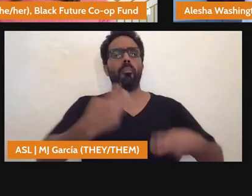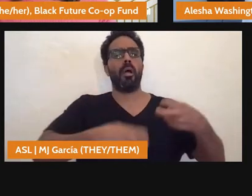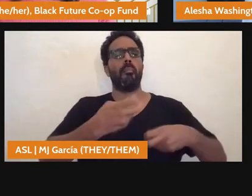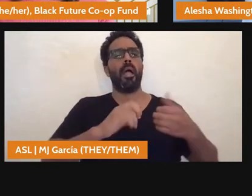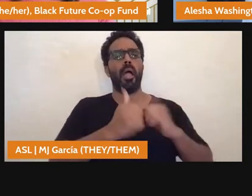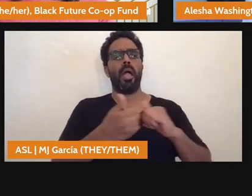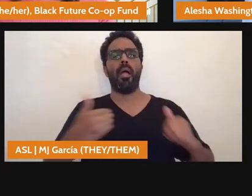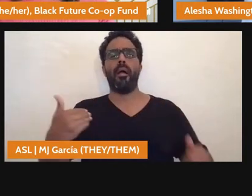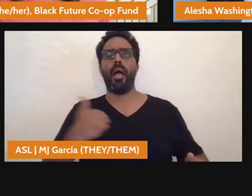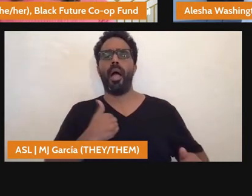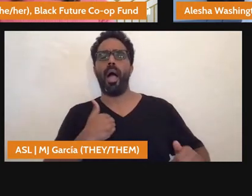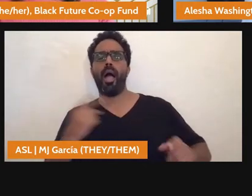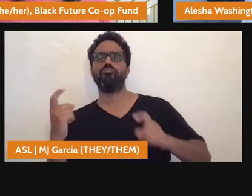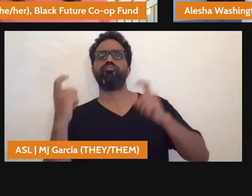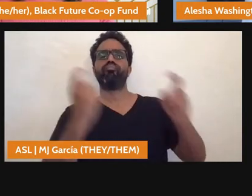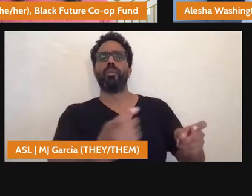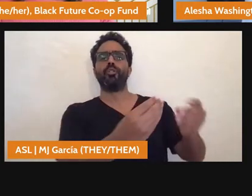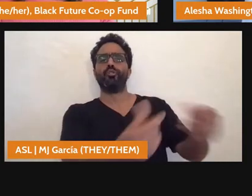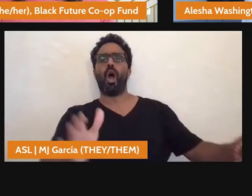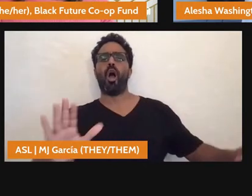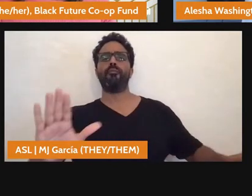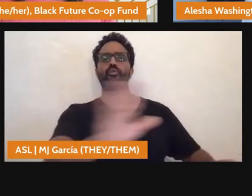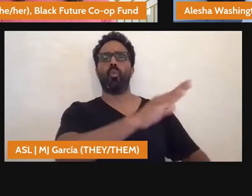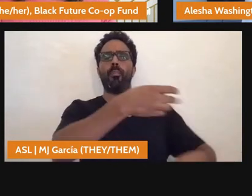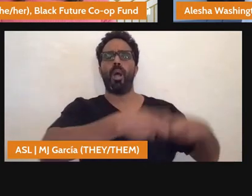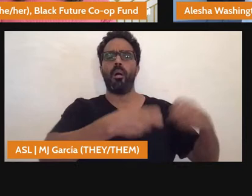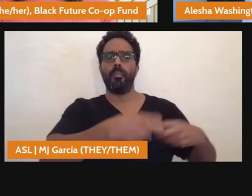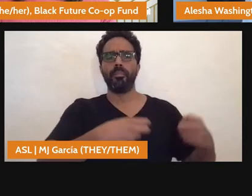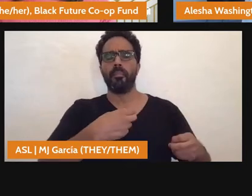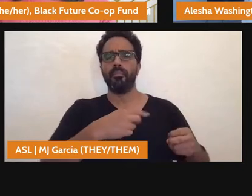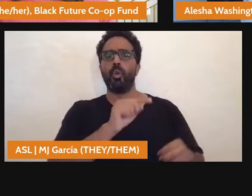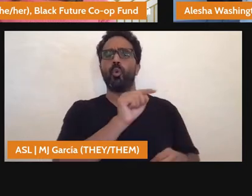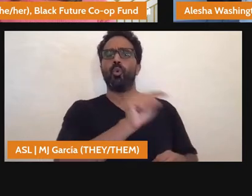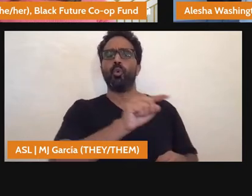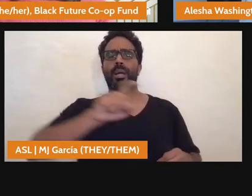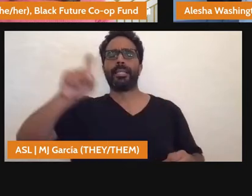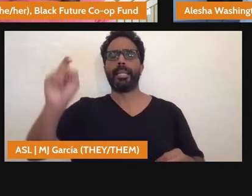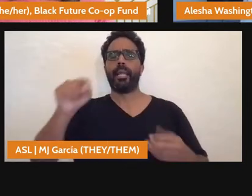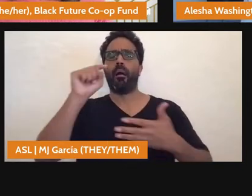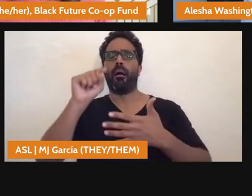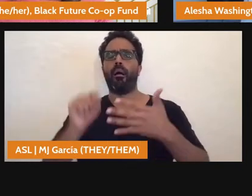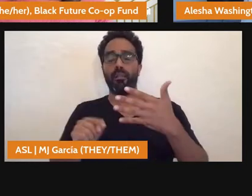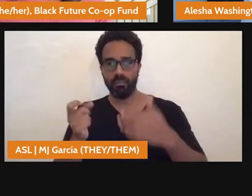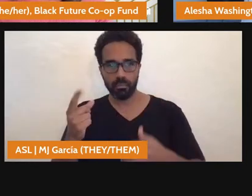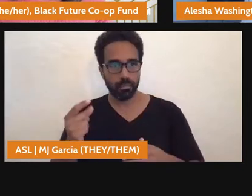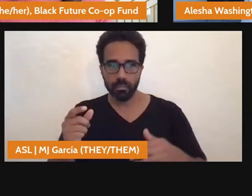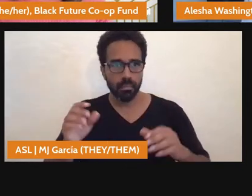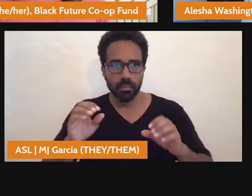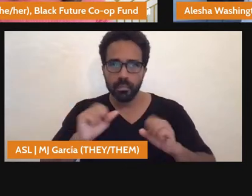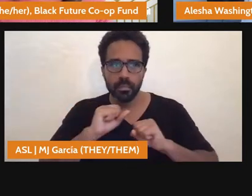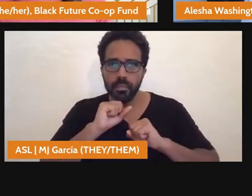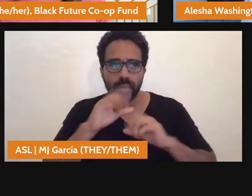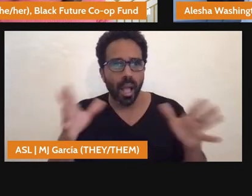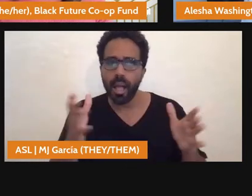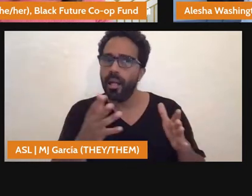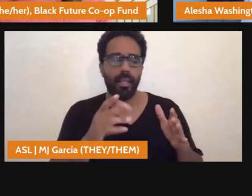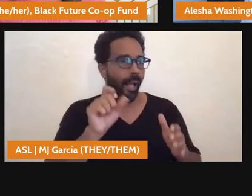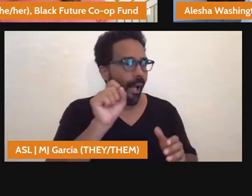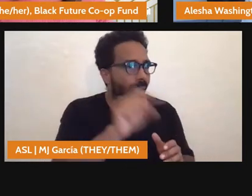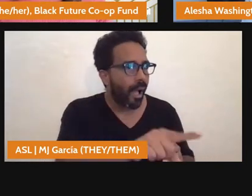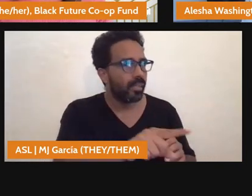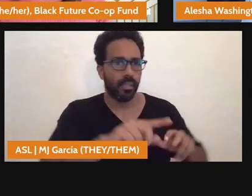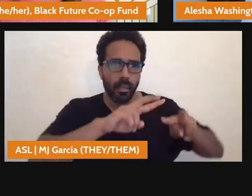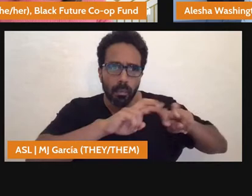in that way. Like, oh, we think that these children need this, and so here is the money for that, and how can we help your organization do